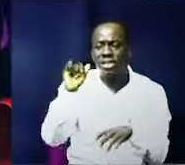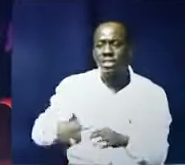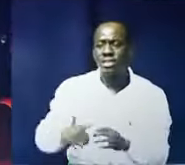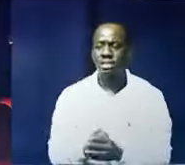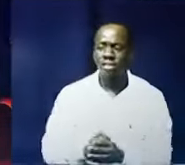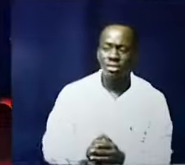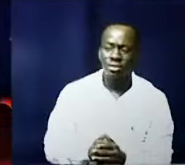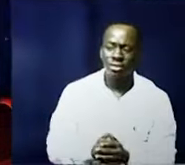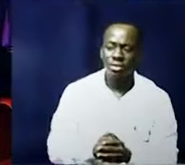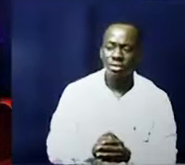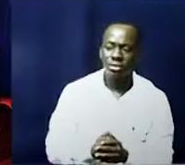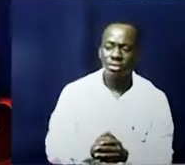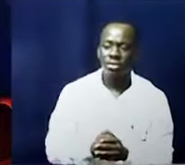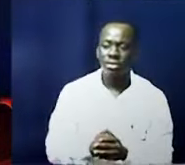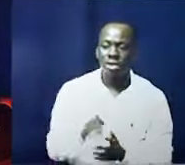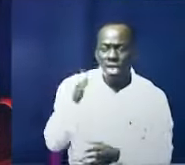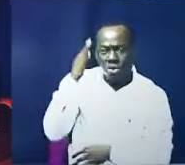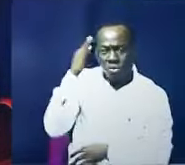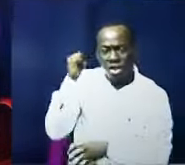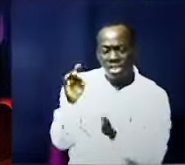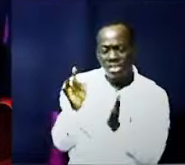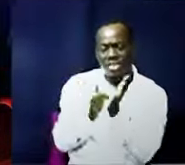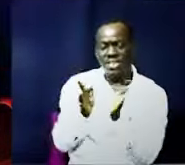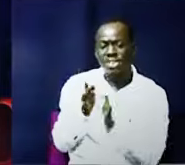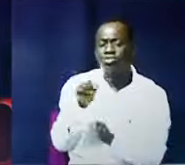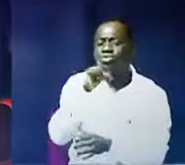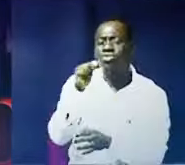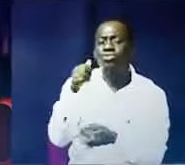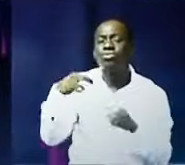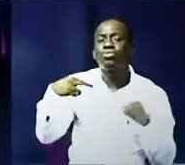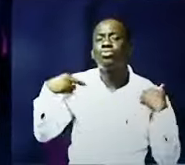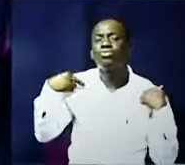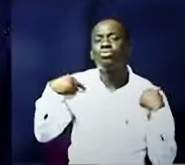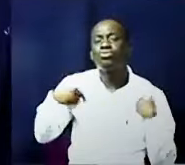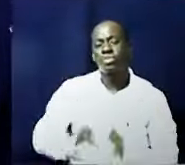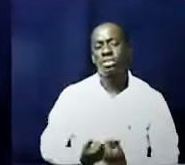home. The answer is, he needed to.